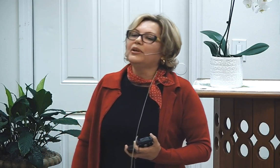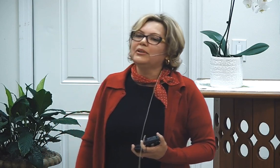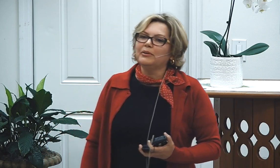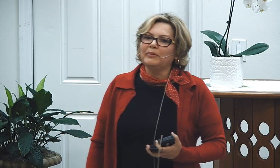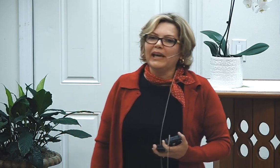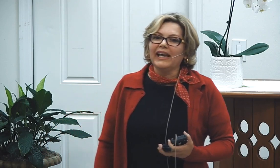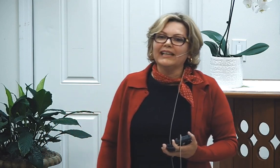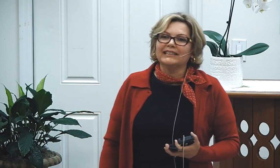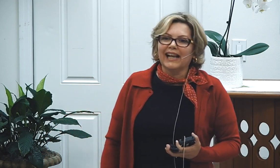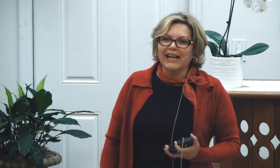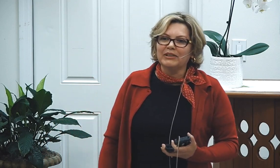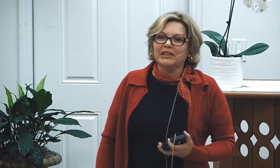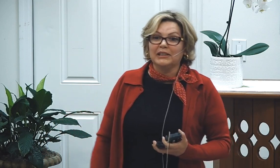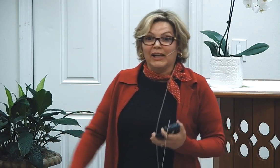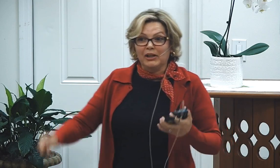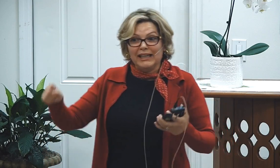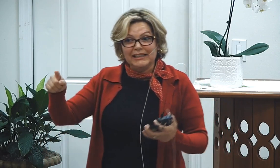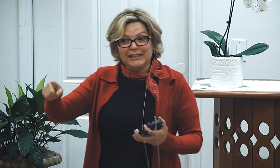The waters got bitter.